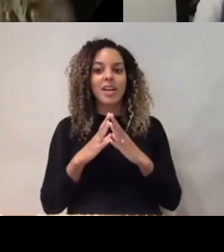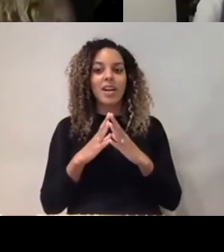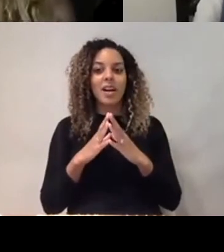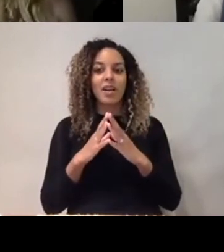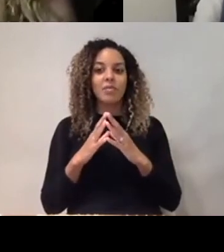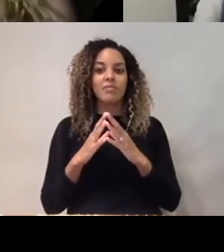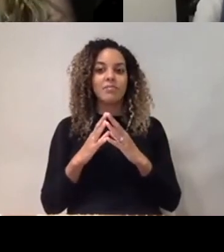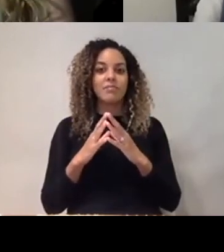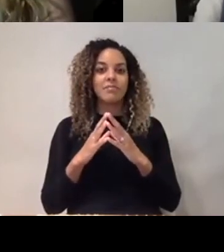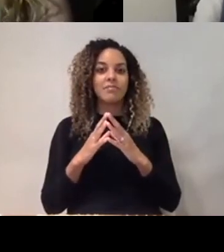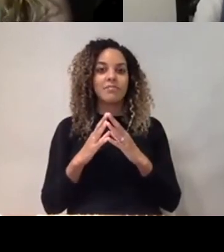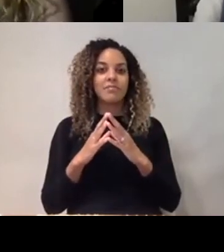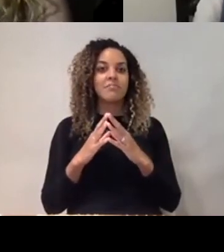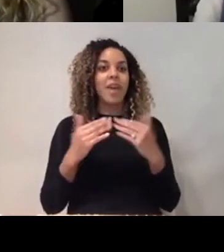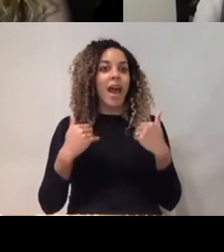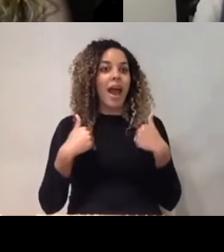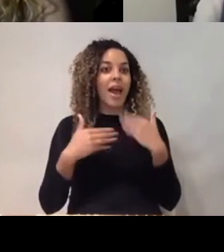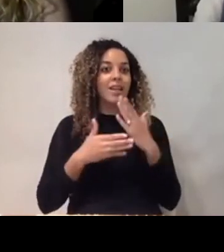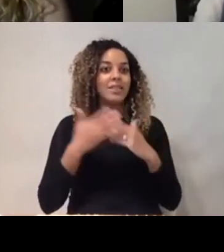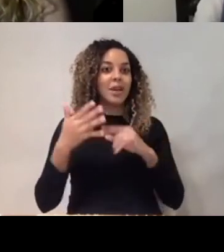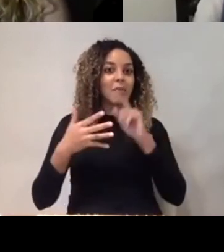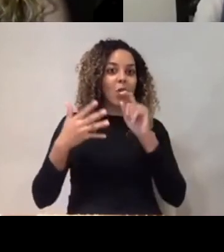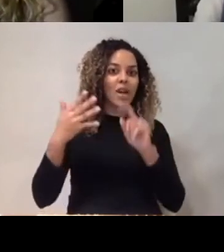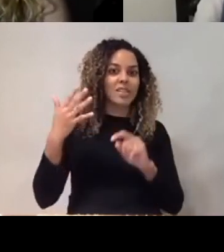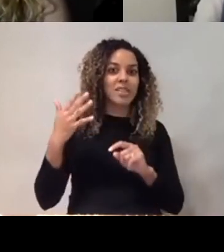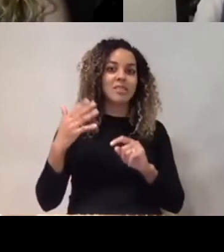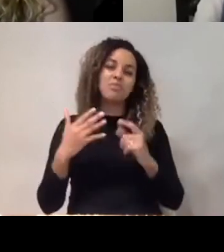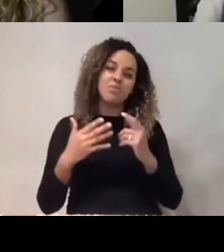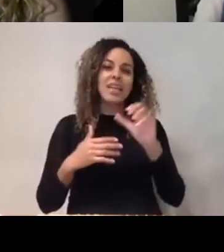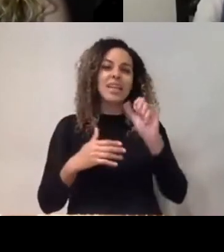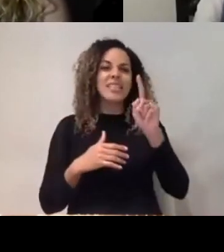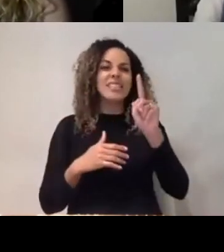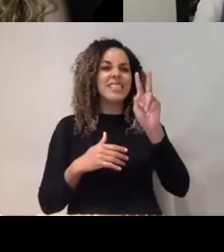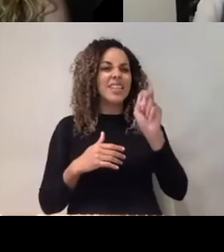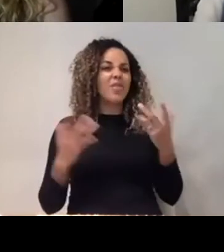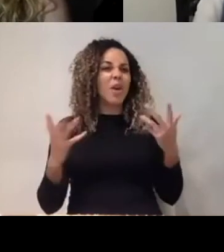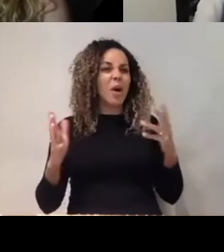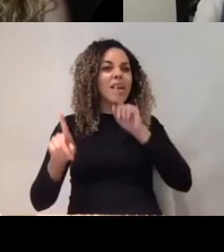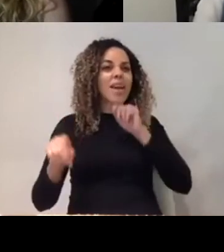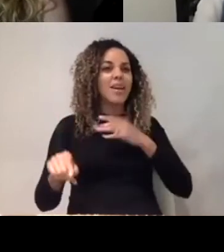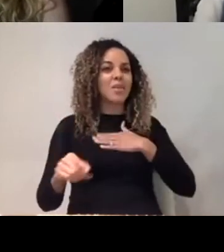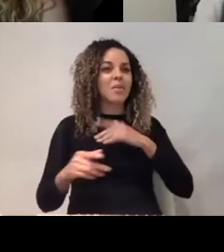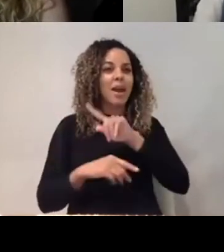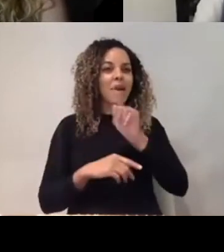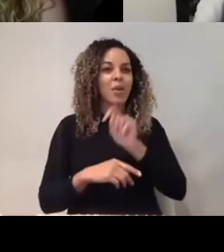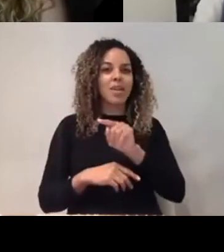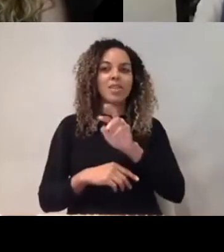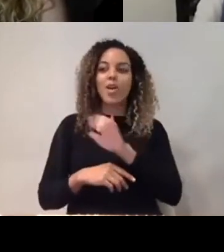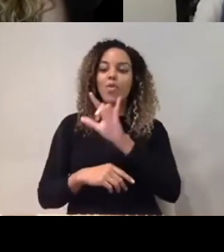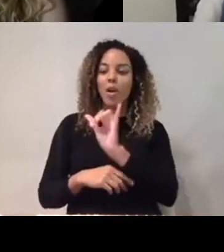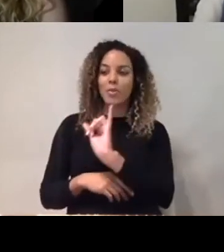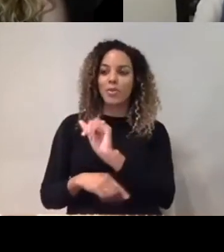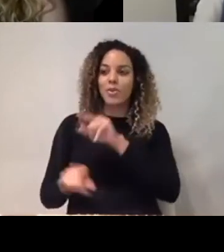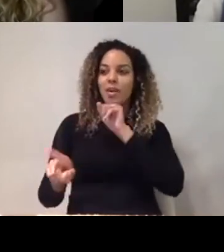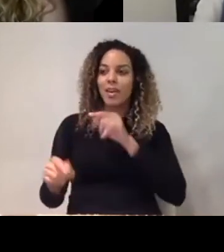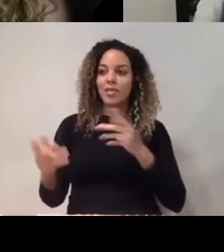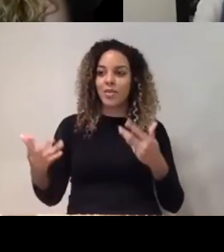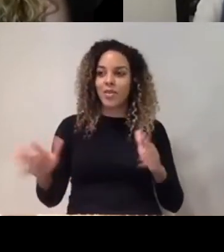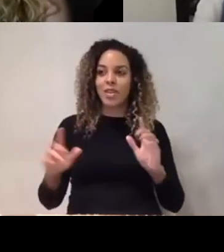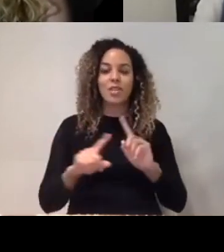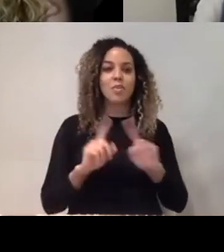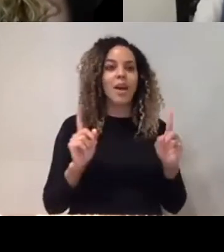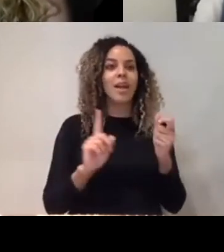I had questions about, I guess Steve pretty much answered my question for you, Ramy, too, which was my next question of expanding